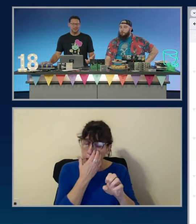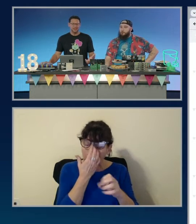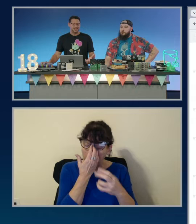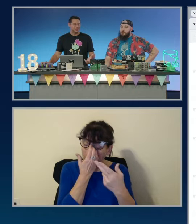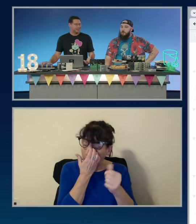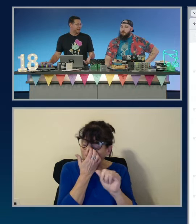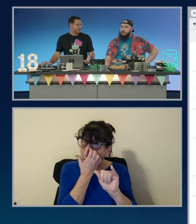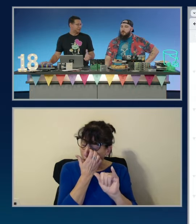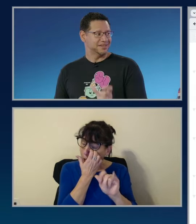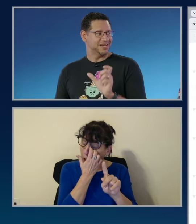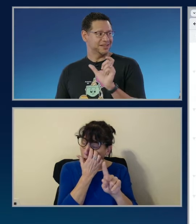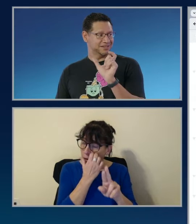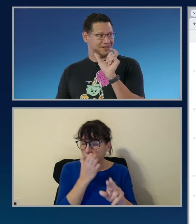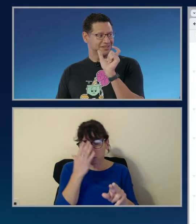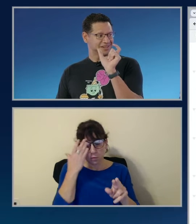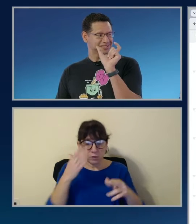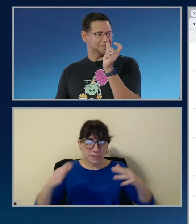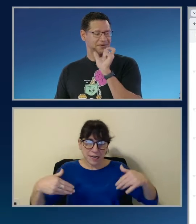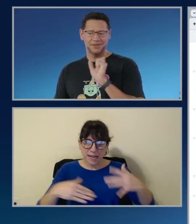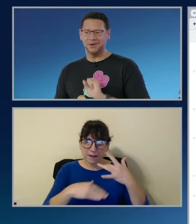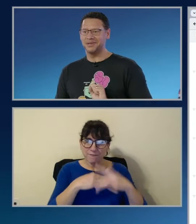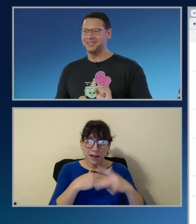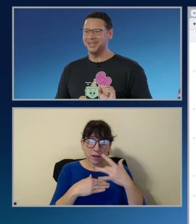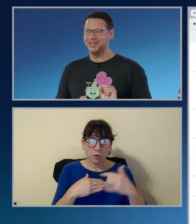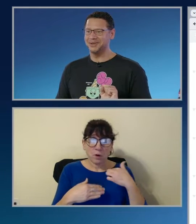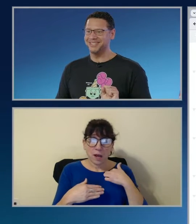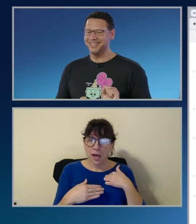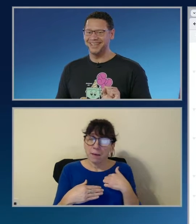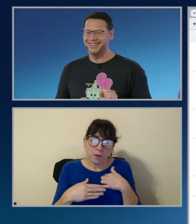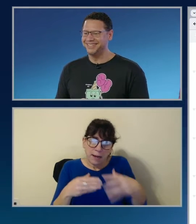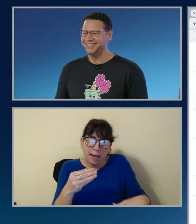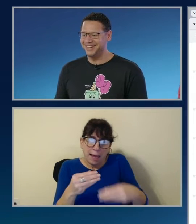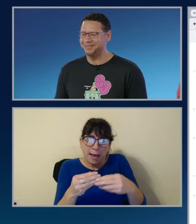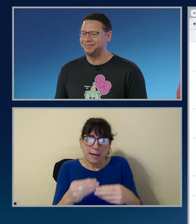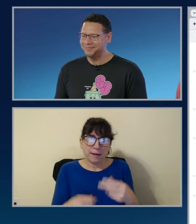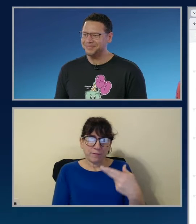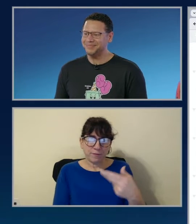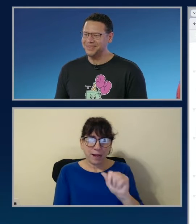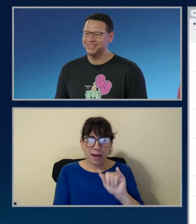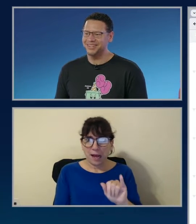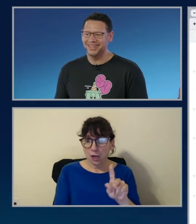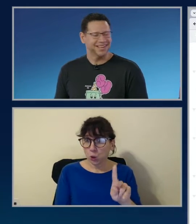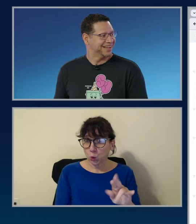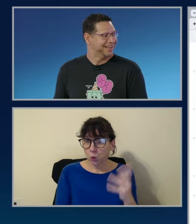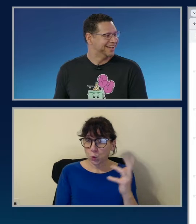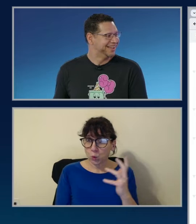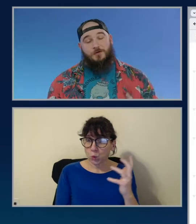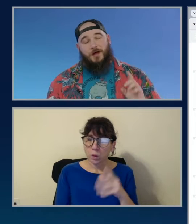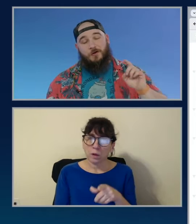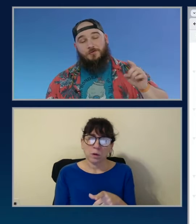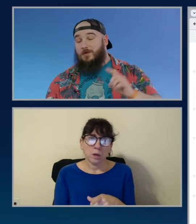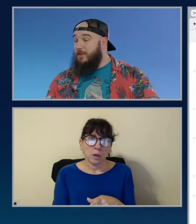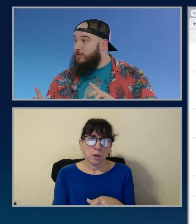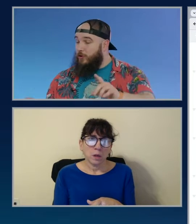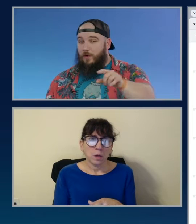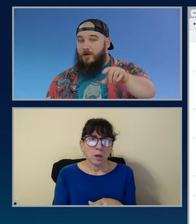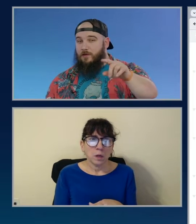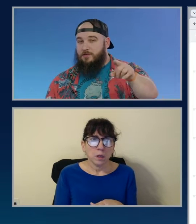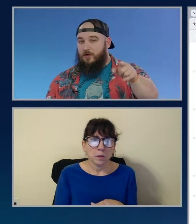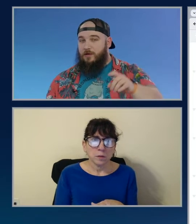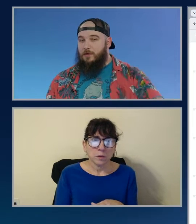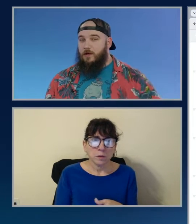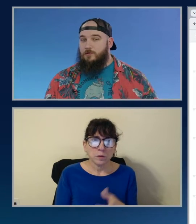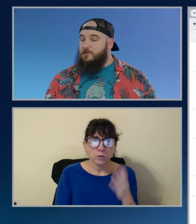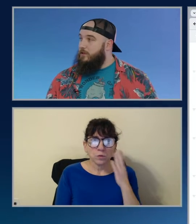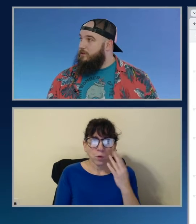So I'm going to take it a little step further. I'm going to use Haiku instead. Haiku? Yeah. Oh, So- what Aaron is doing yet? You know why